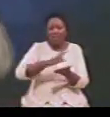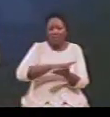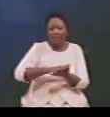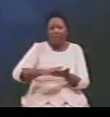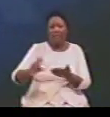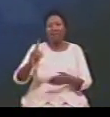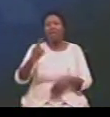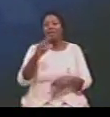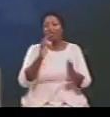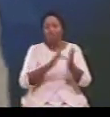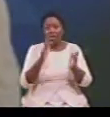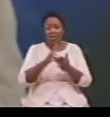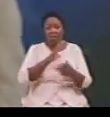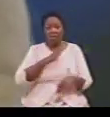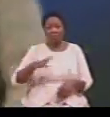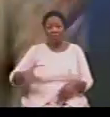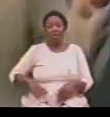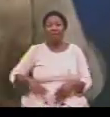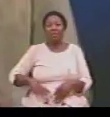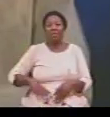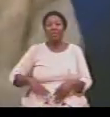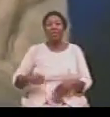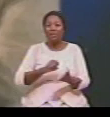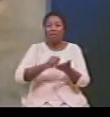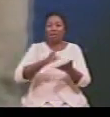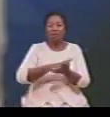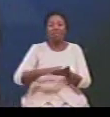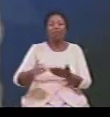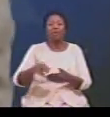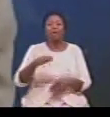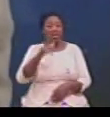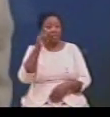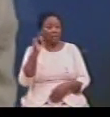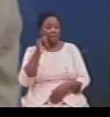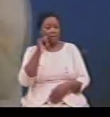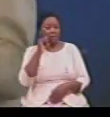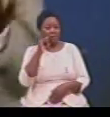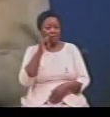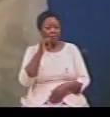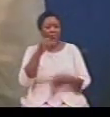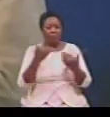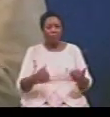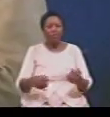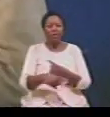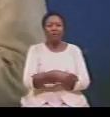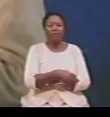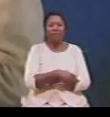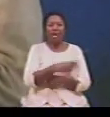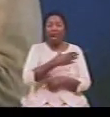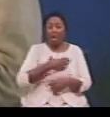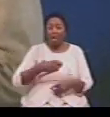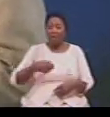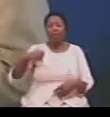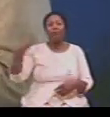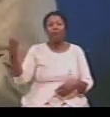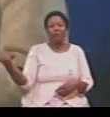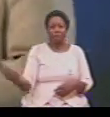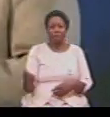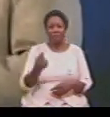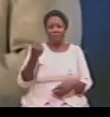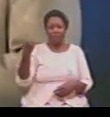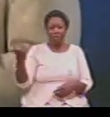sanctified. Jesus Christ, sanctified yesterday, today, and